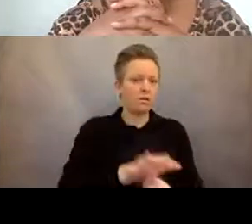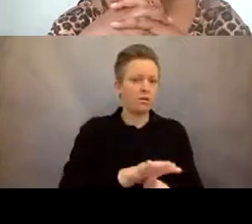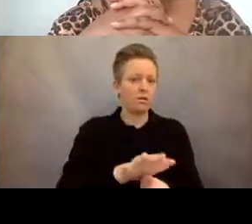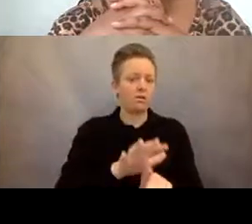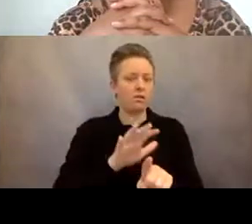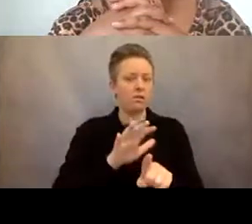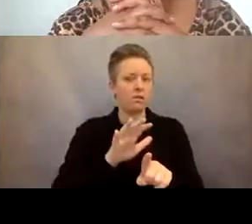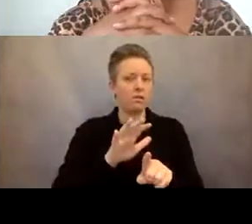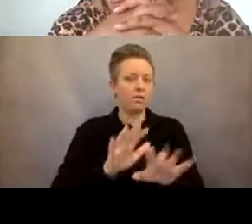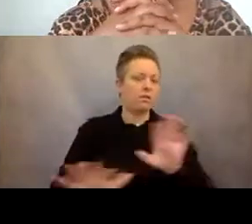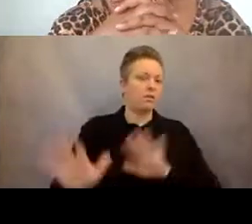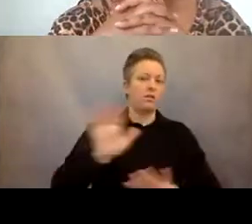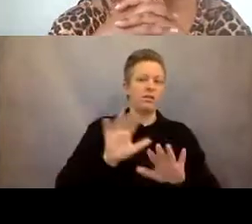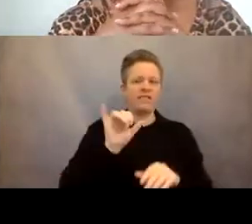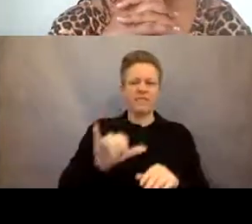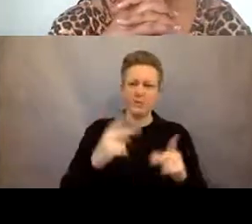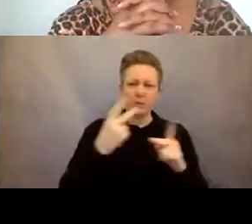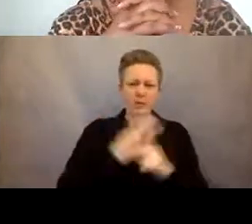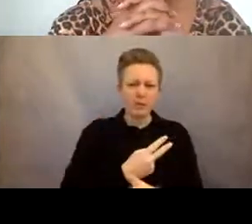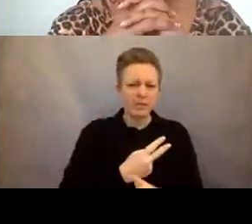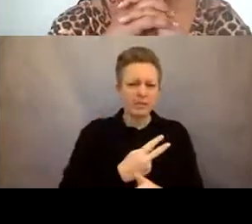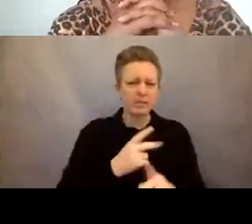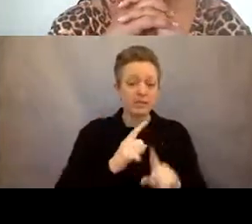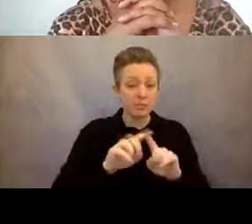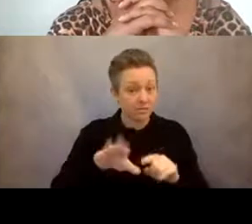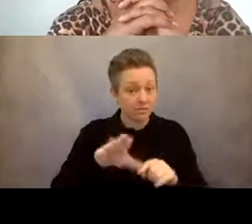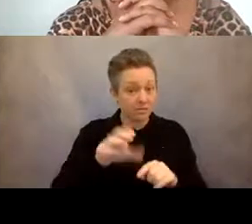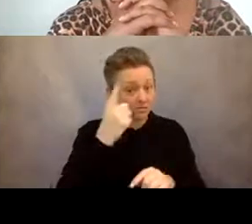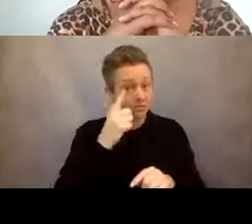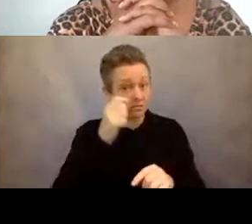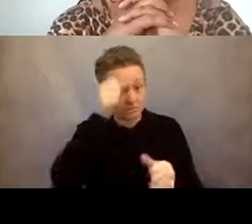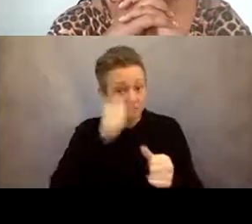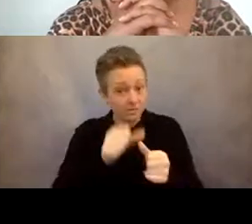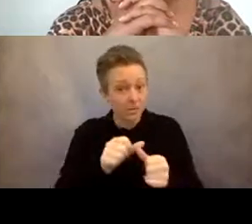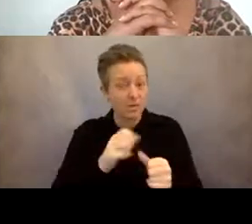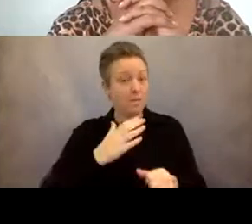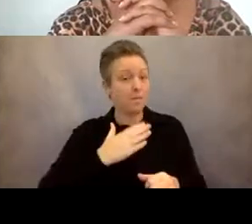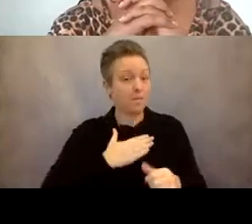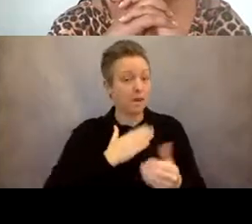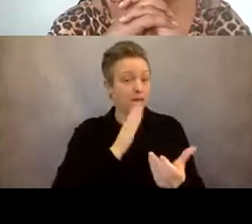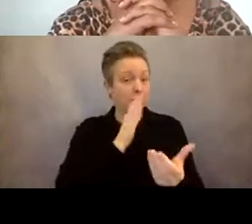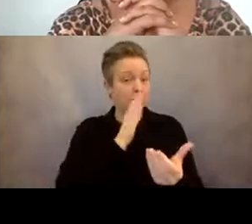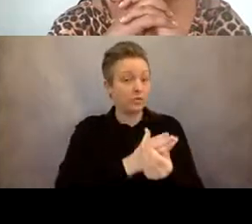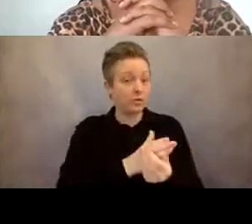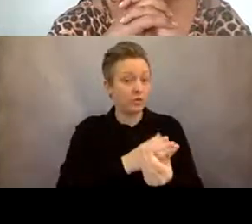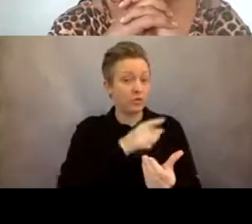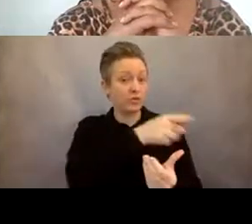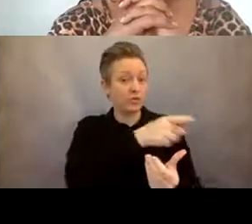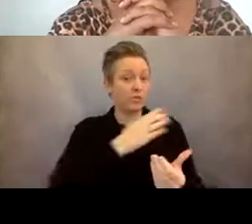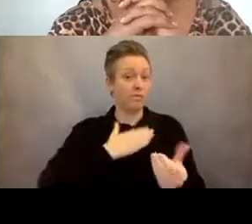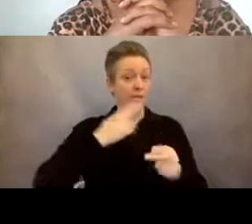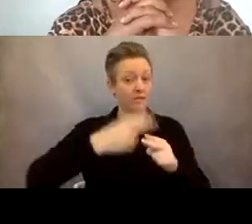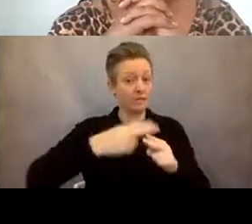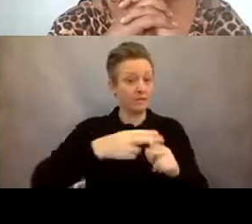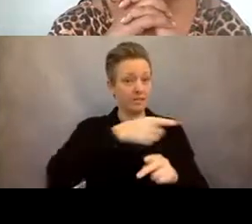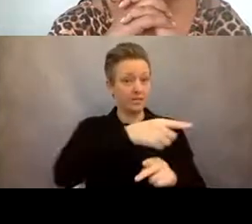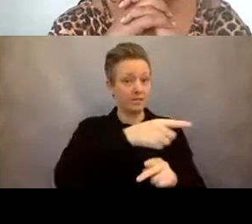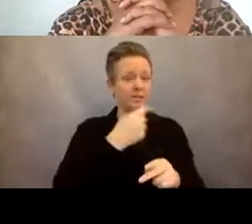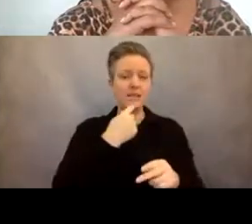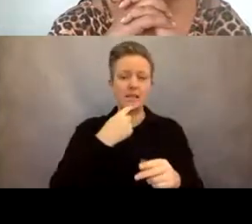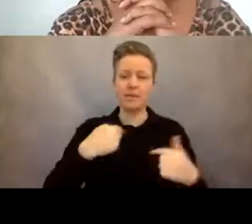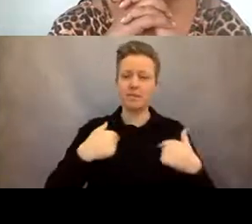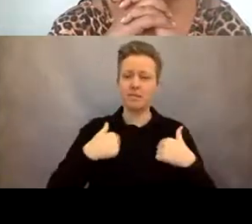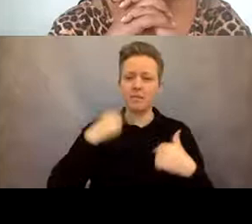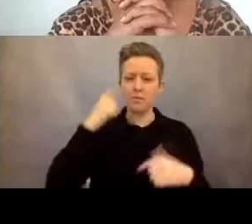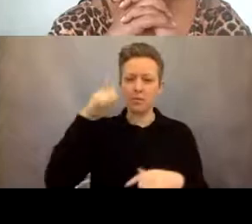I'm a crazy crackhead, the stigma, that's what they go by.